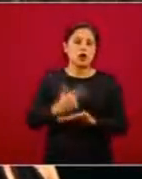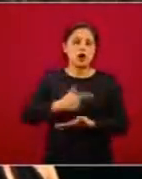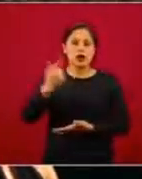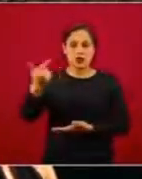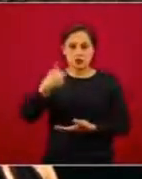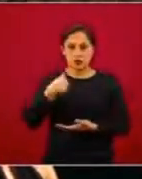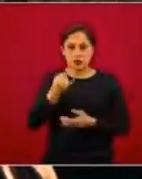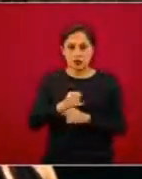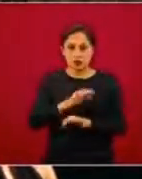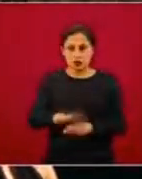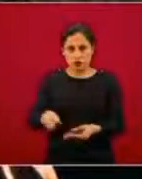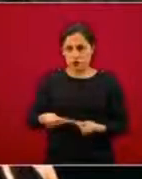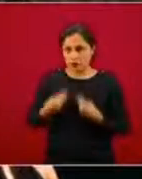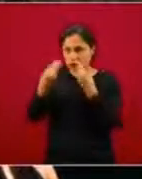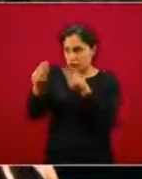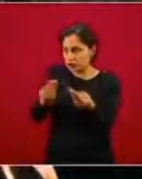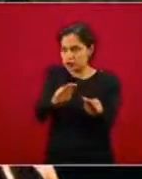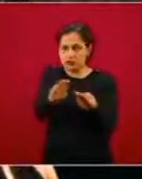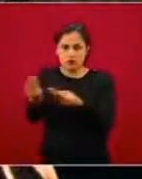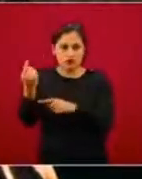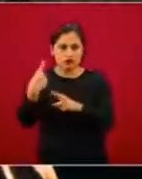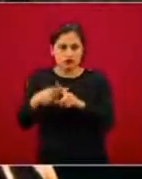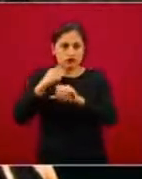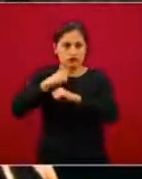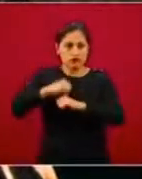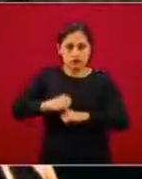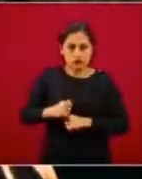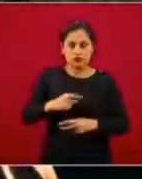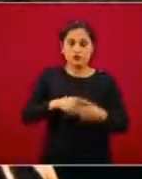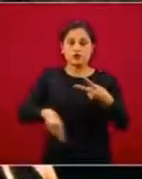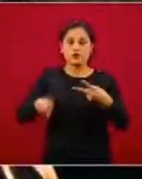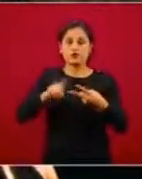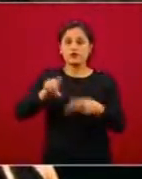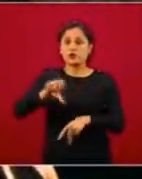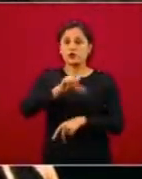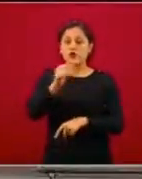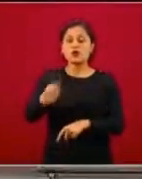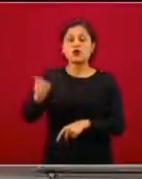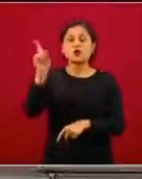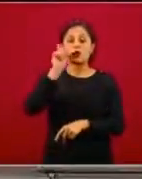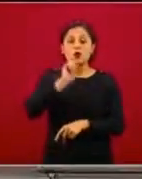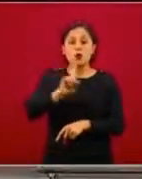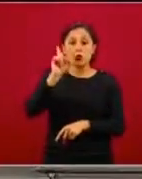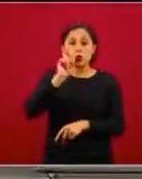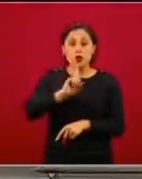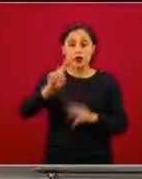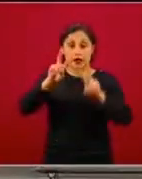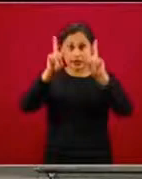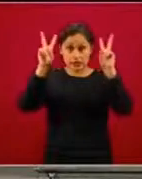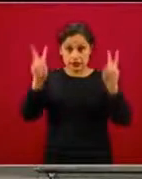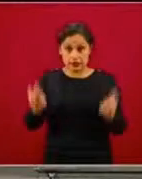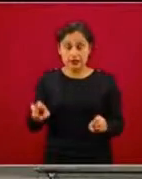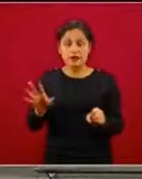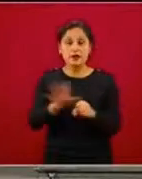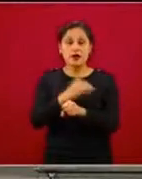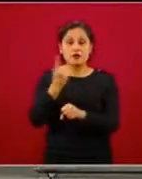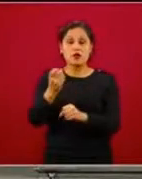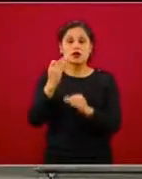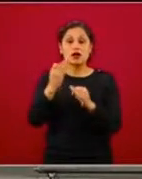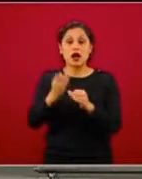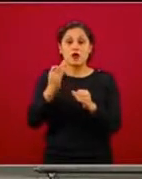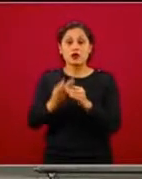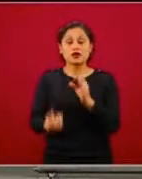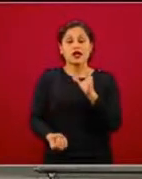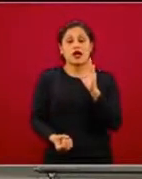the informations that I can give that to you. The other subject is women. Unfortunately, with